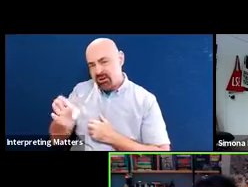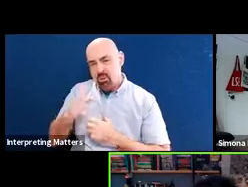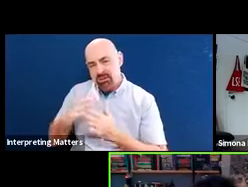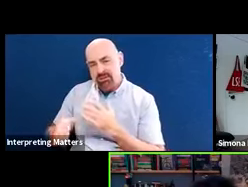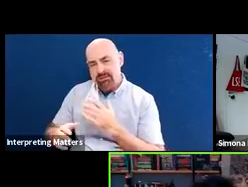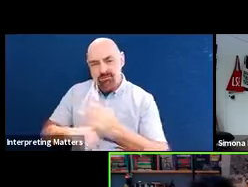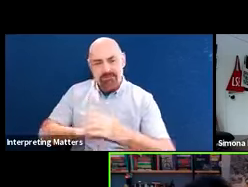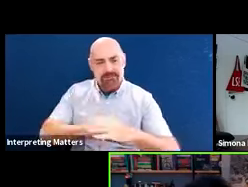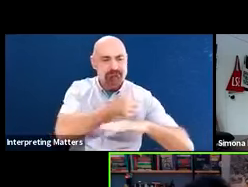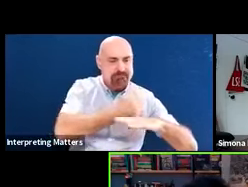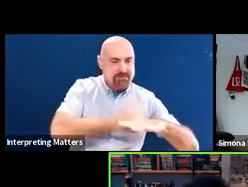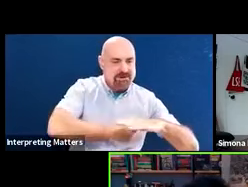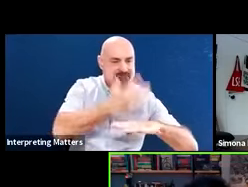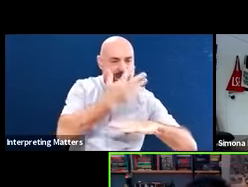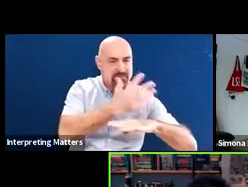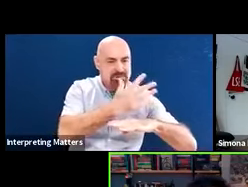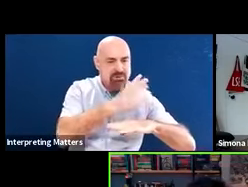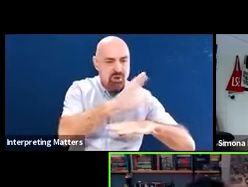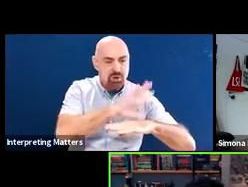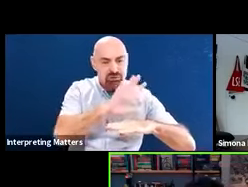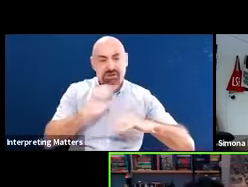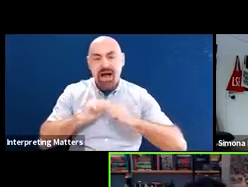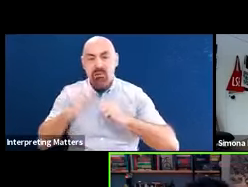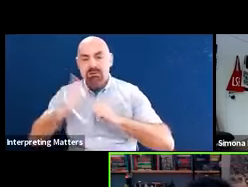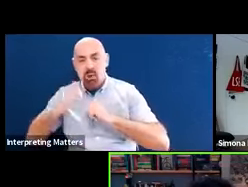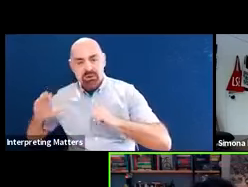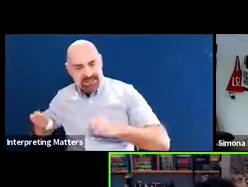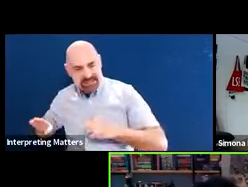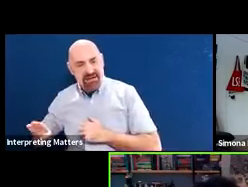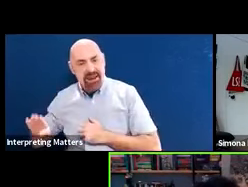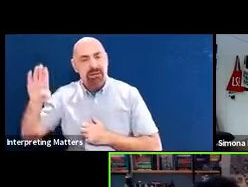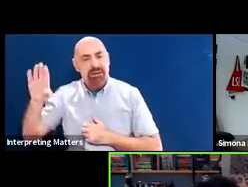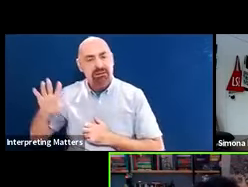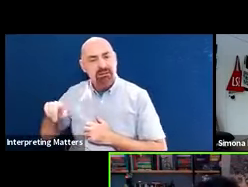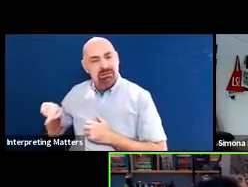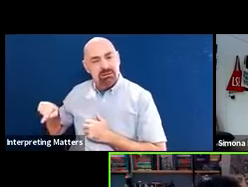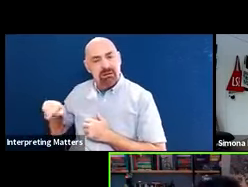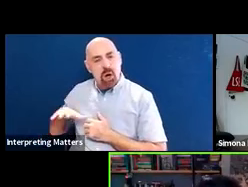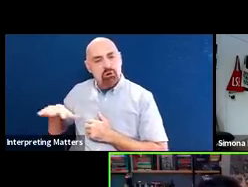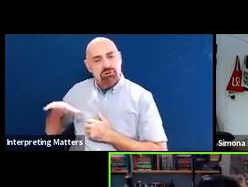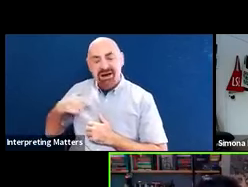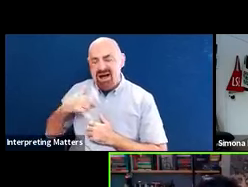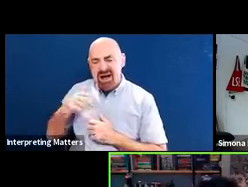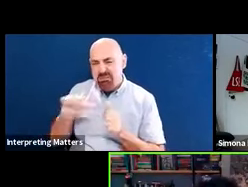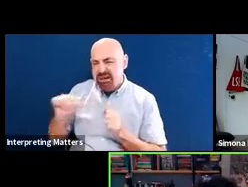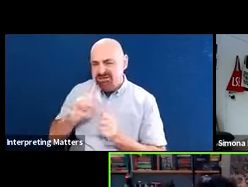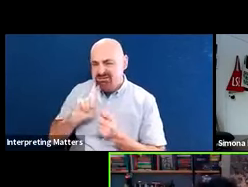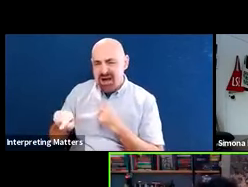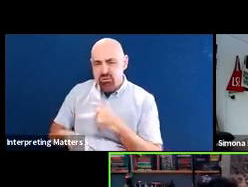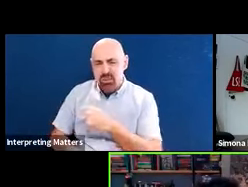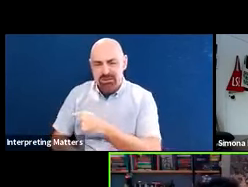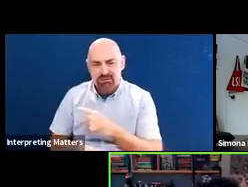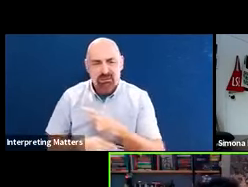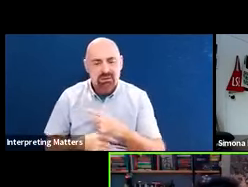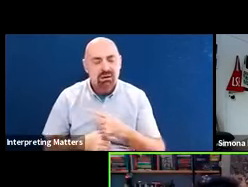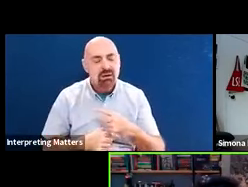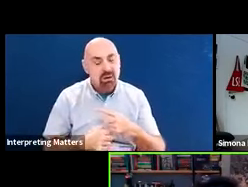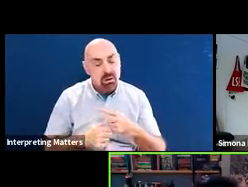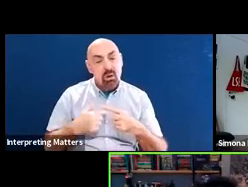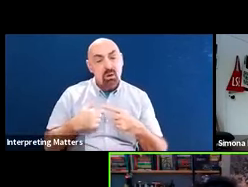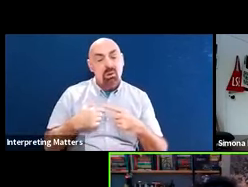clients at the World Bank are developing country clients. I'm not sure that I'm best placed to respond to it. We do work a lot